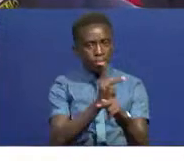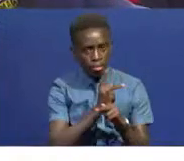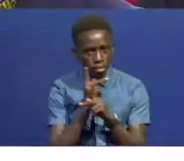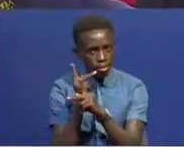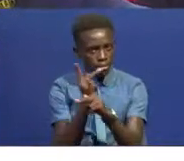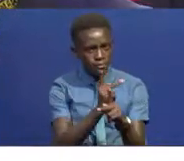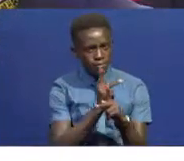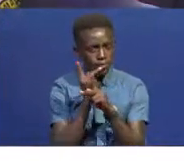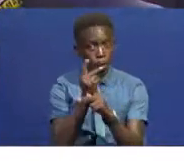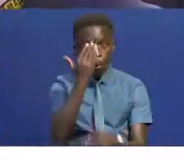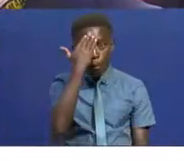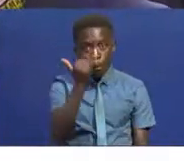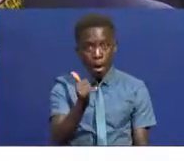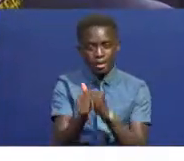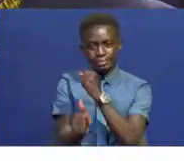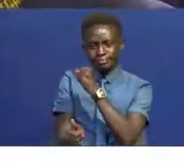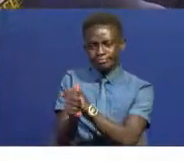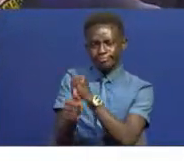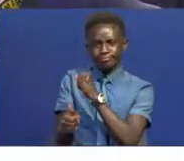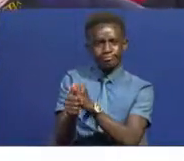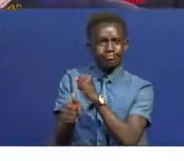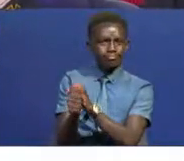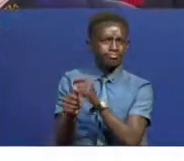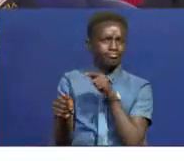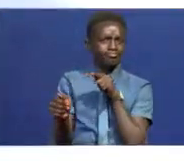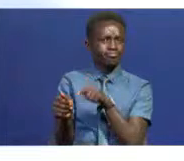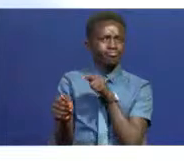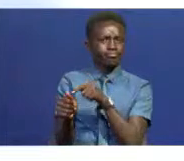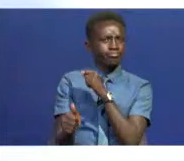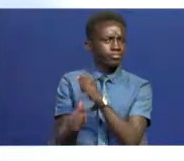dangers that lurk behind